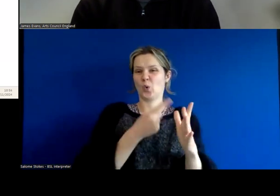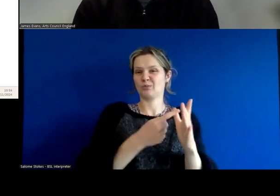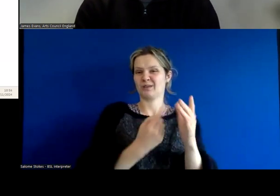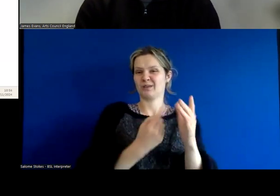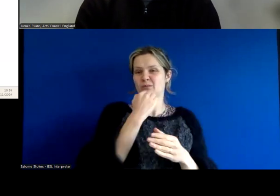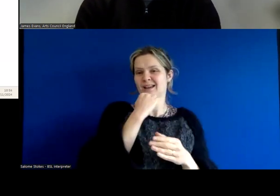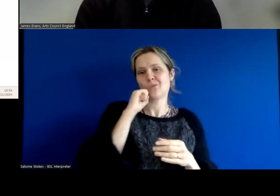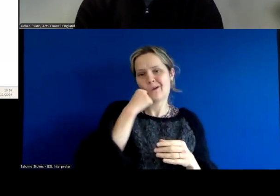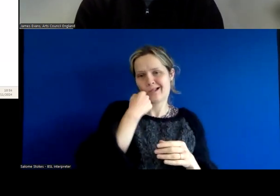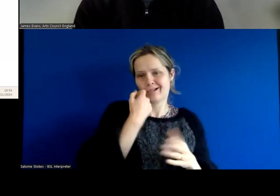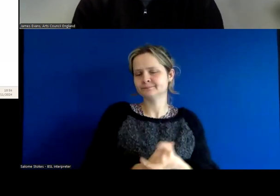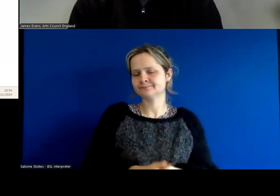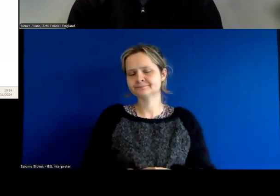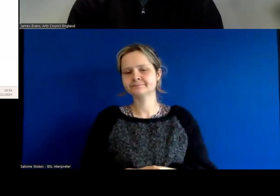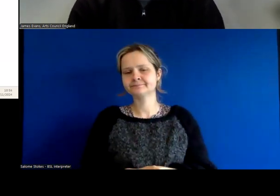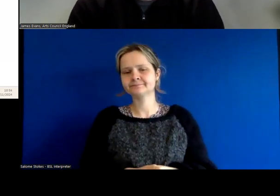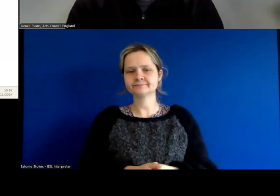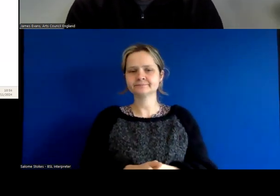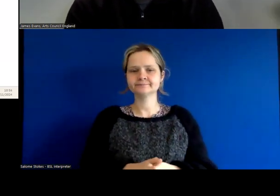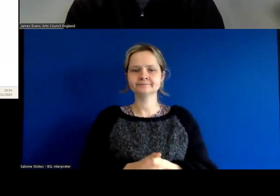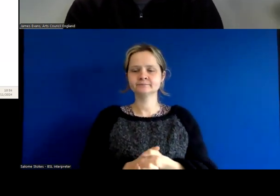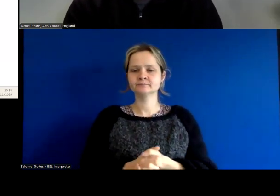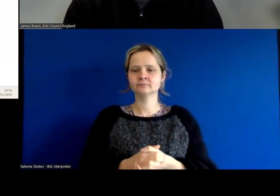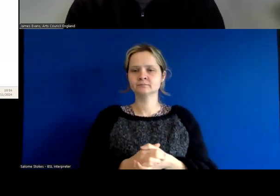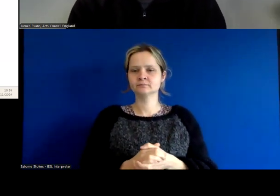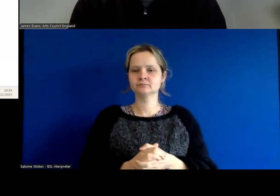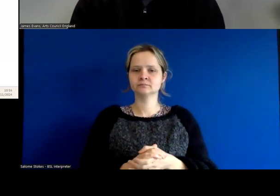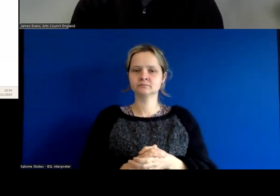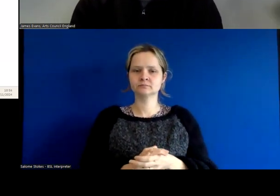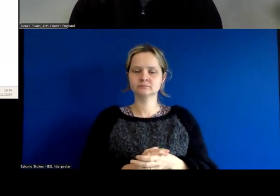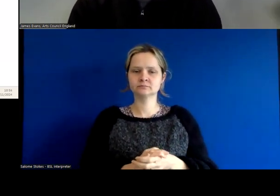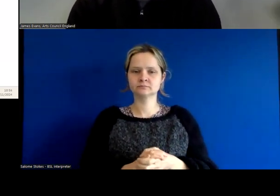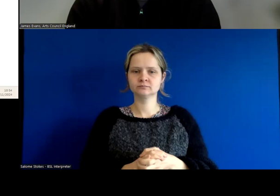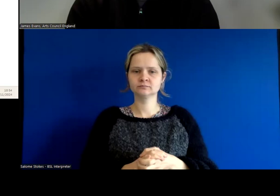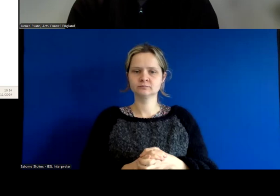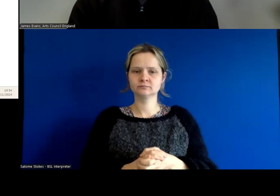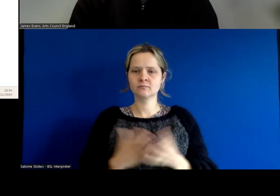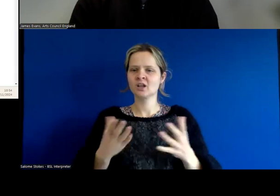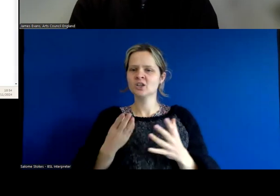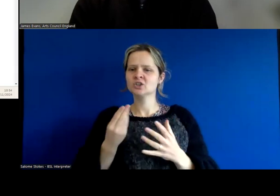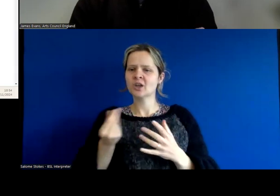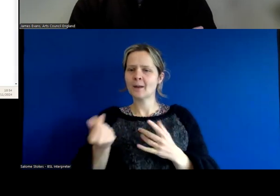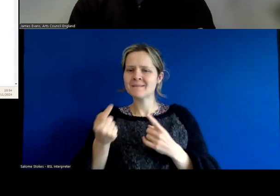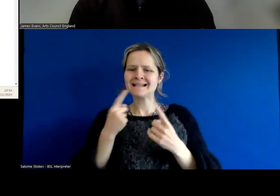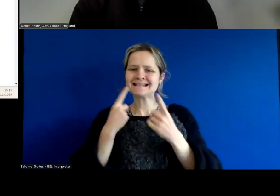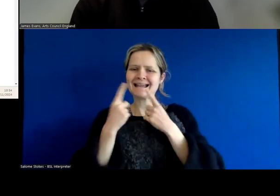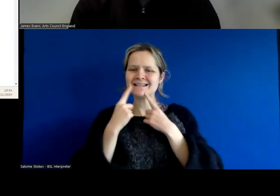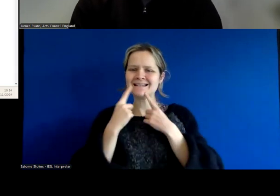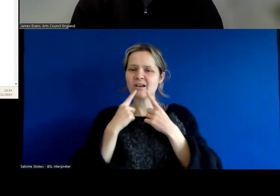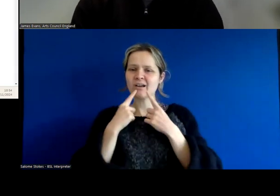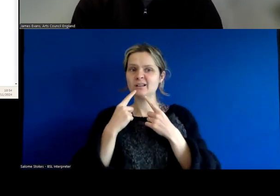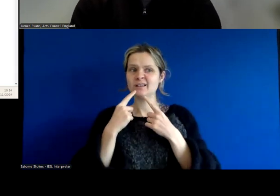will update as we update data or as Local Insight system is updated. Some of our data sets are updated yearly,